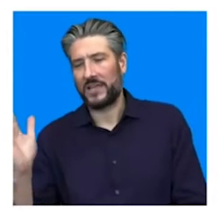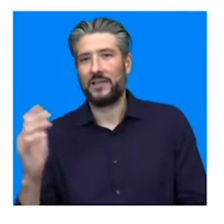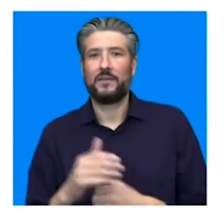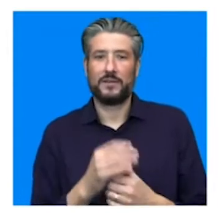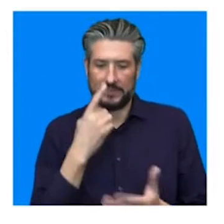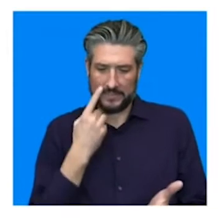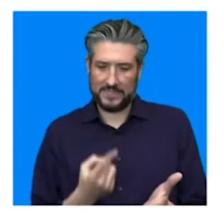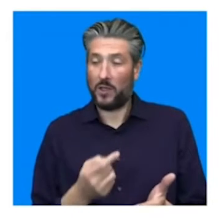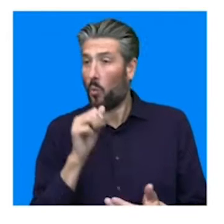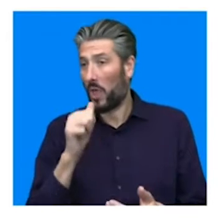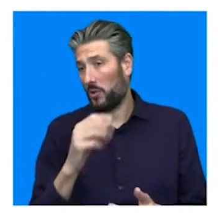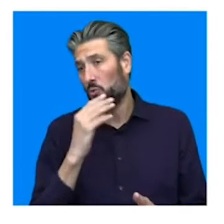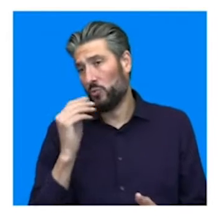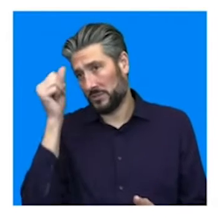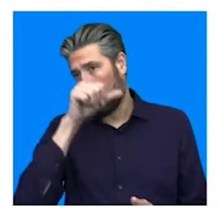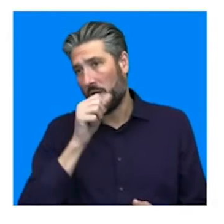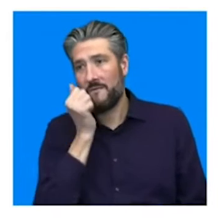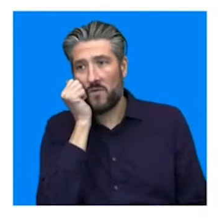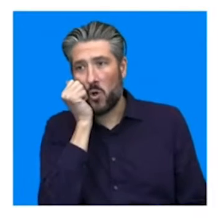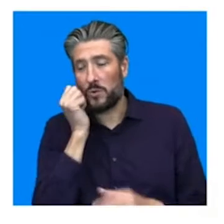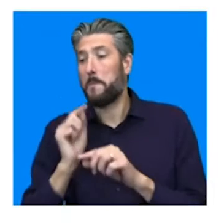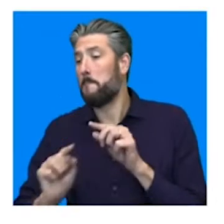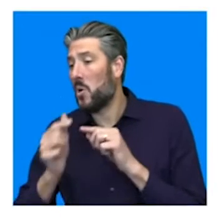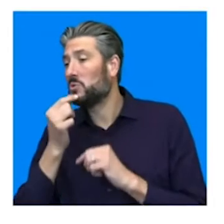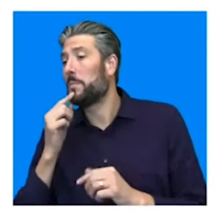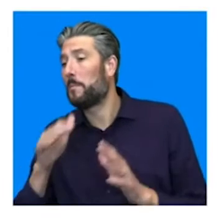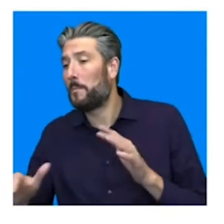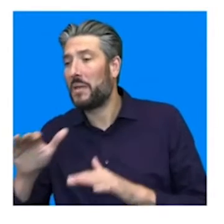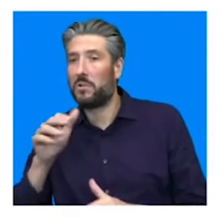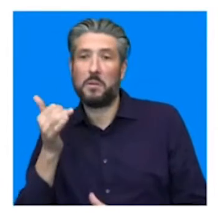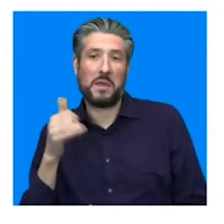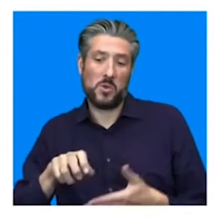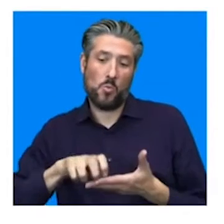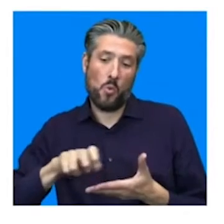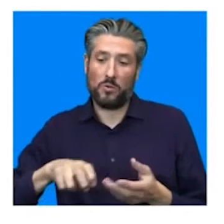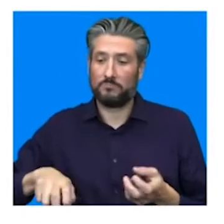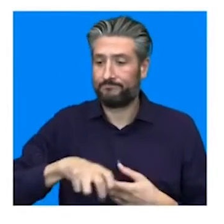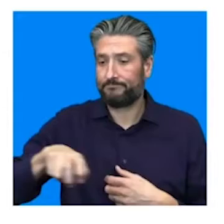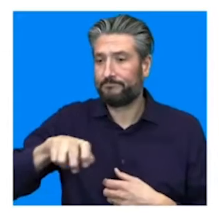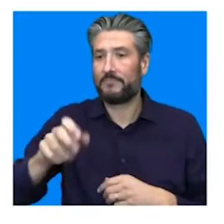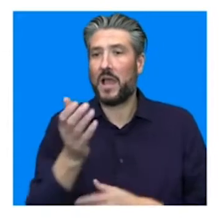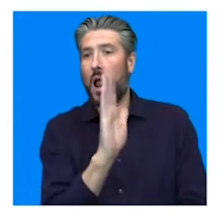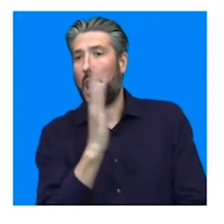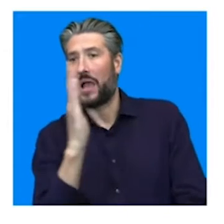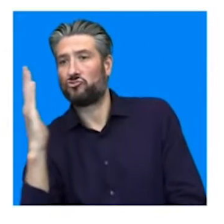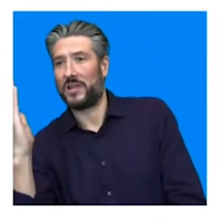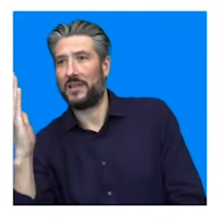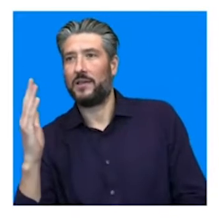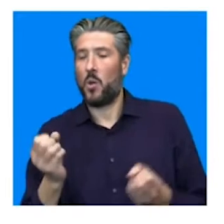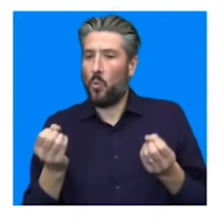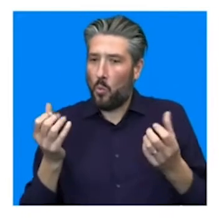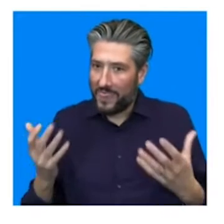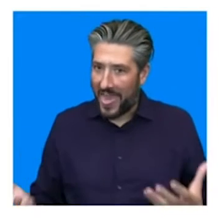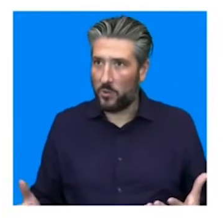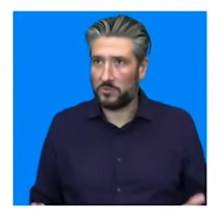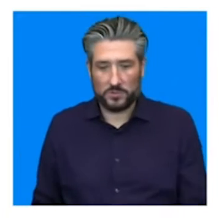smartphone for the vast majority of people who might use it while walking around the library, ideally without the need for zooming. So